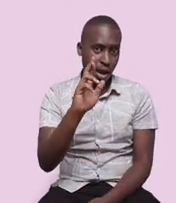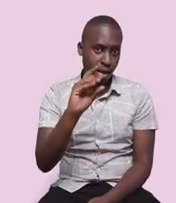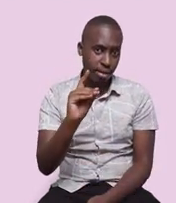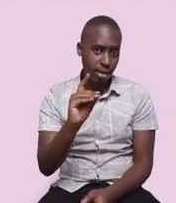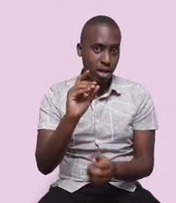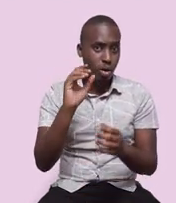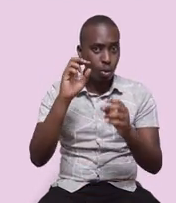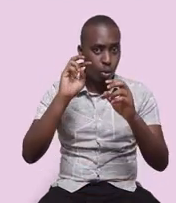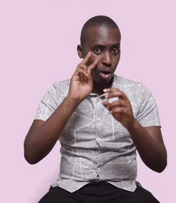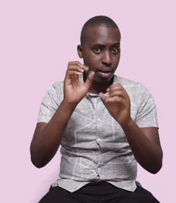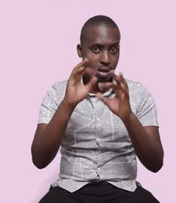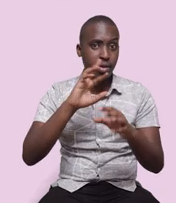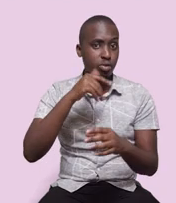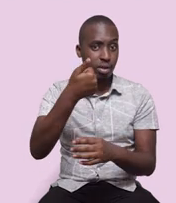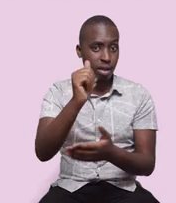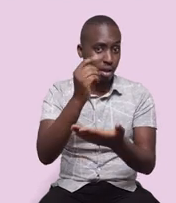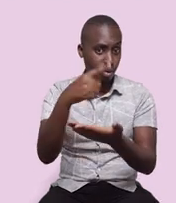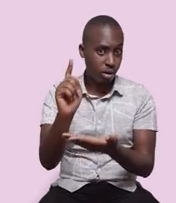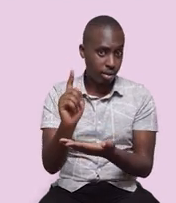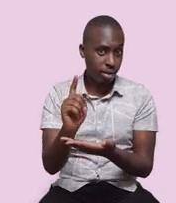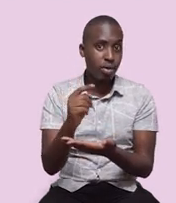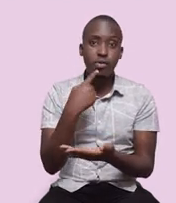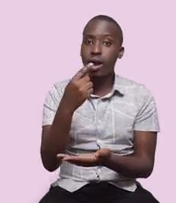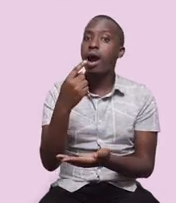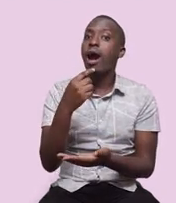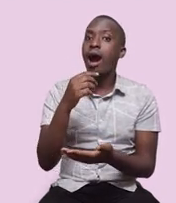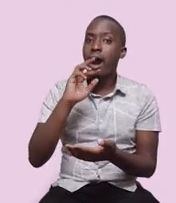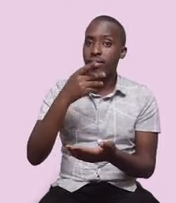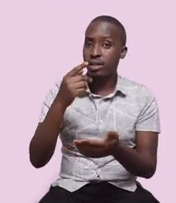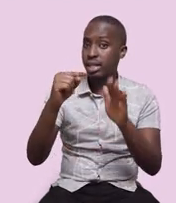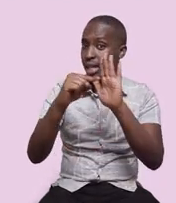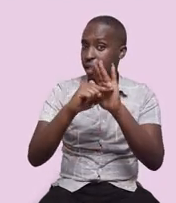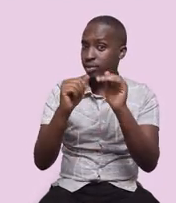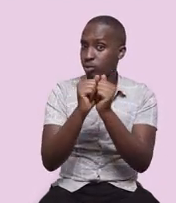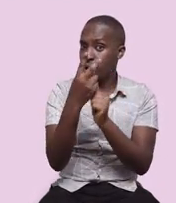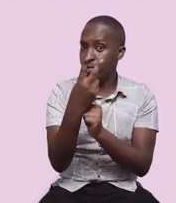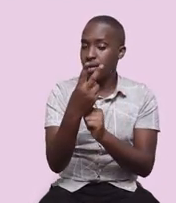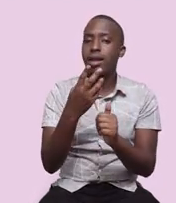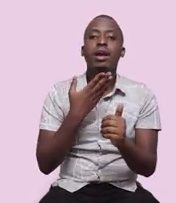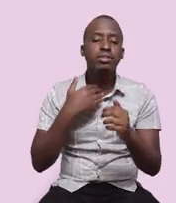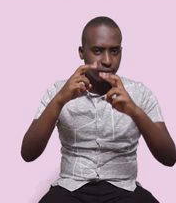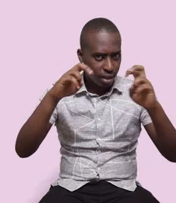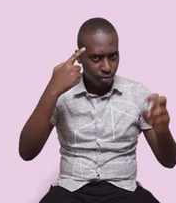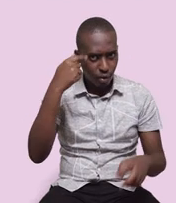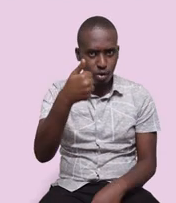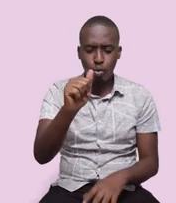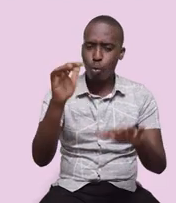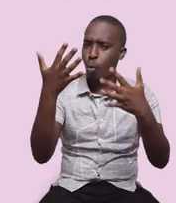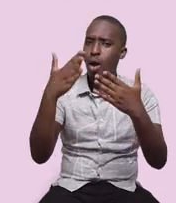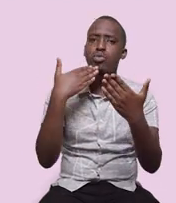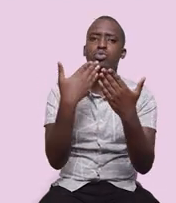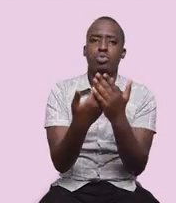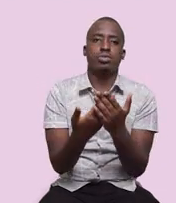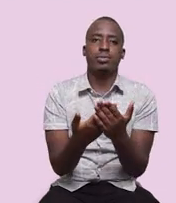check your answer if it is correct? You are saying the answer is negative 12. Let me check for you. Wow,